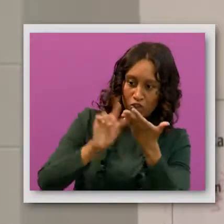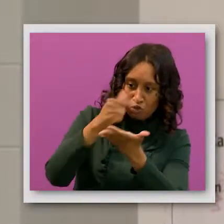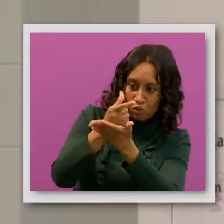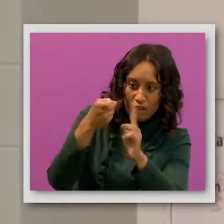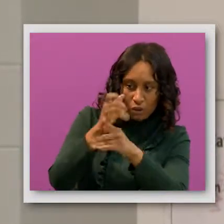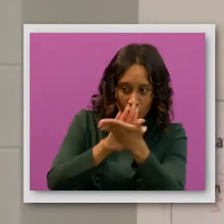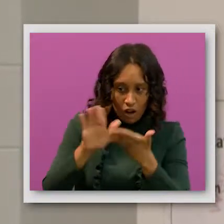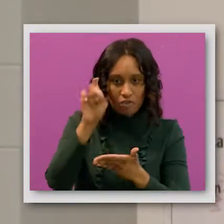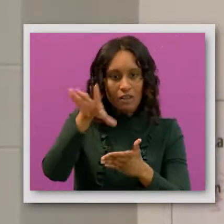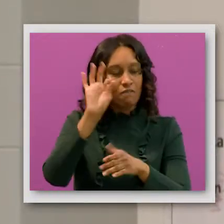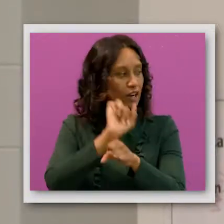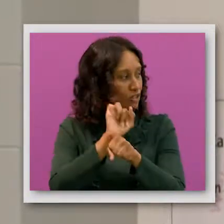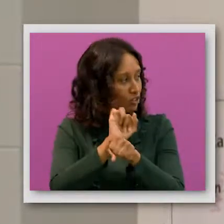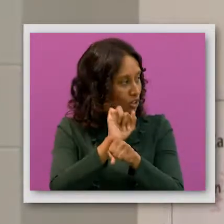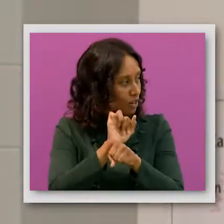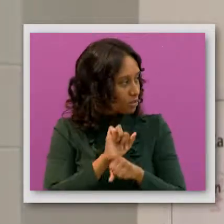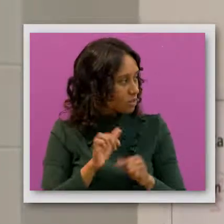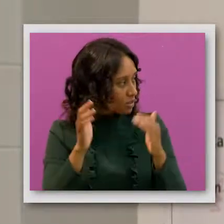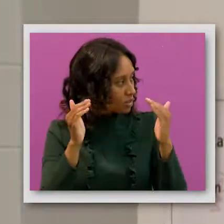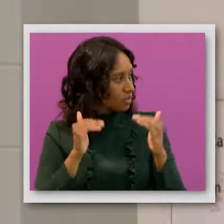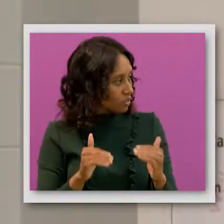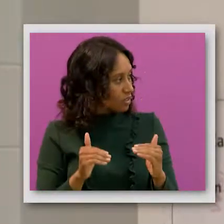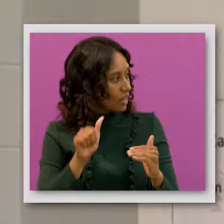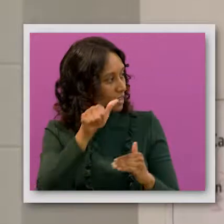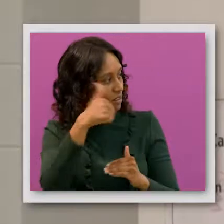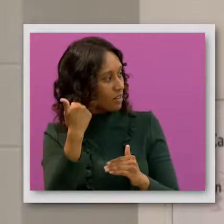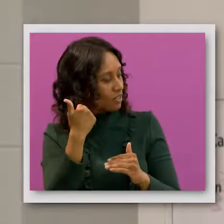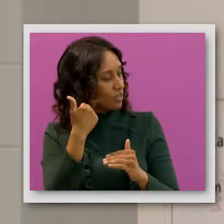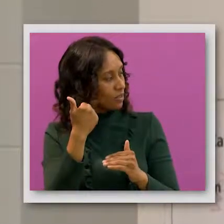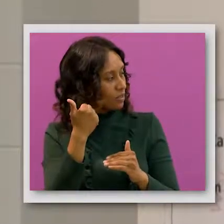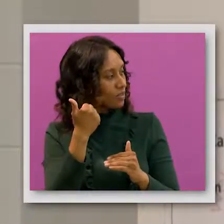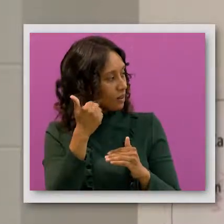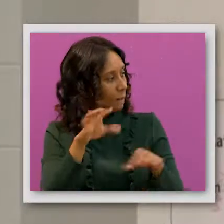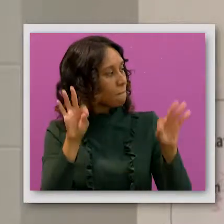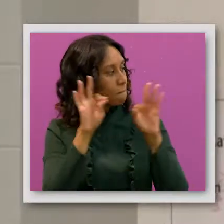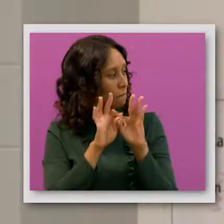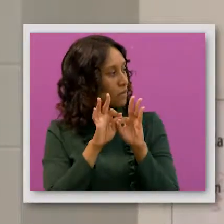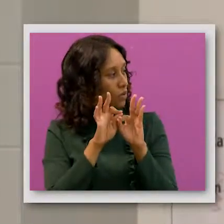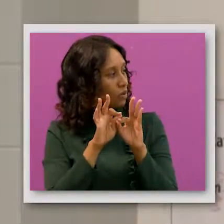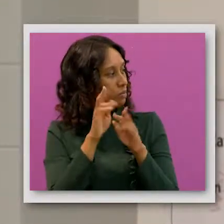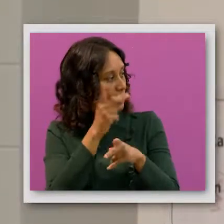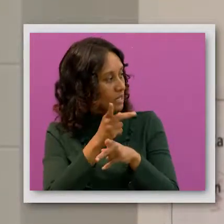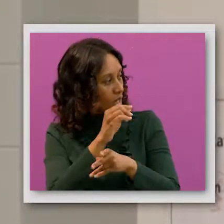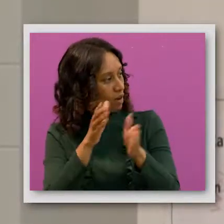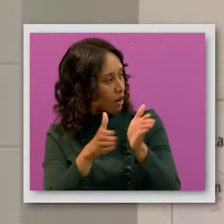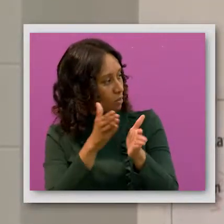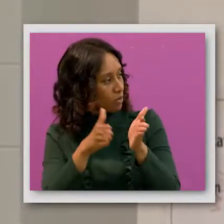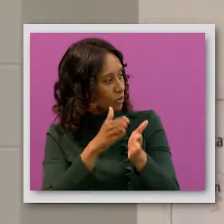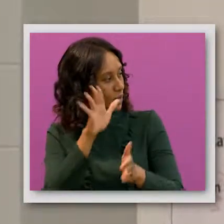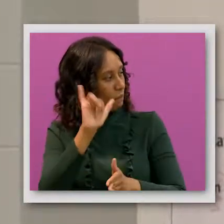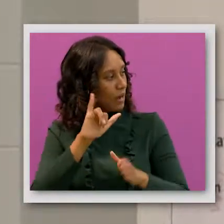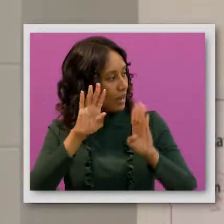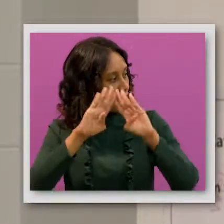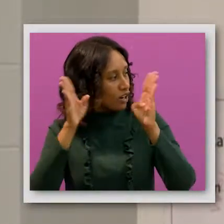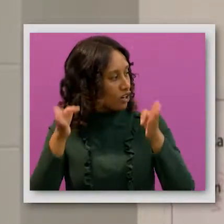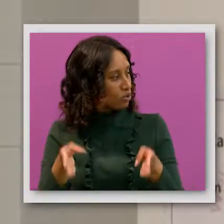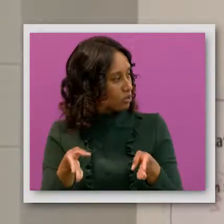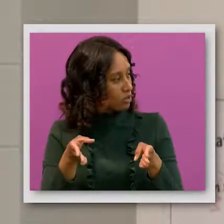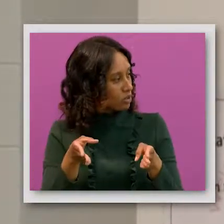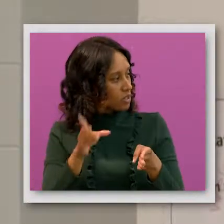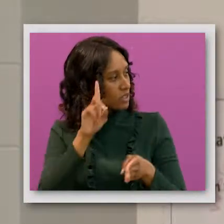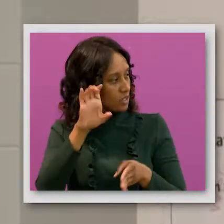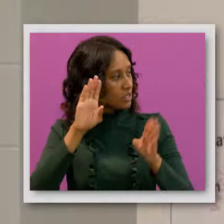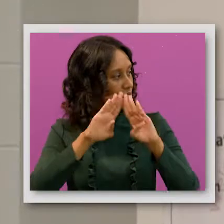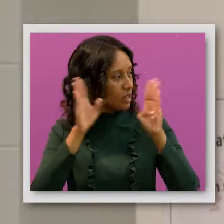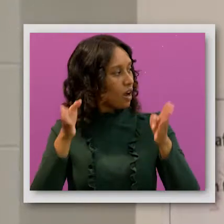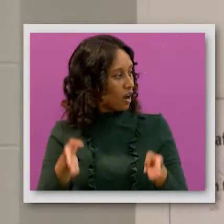Housing, the enormous amount of the housing is maintained and operated by the DC